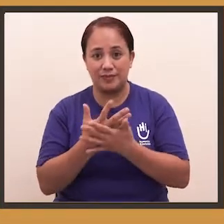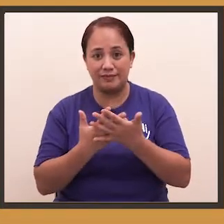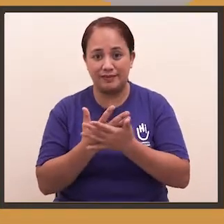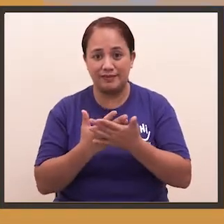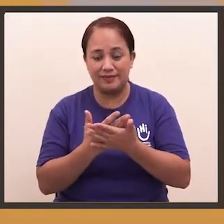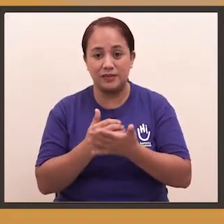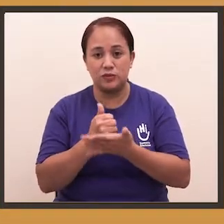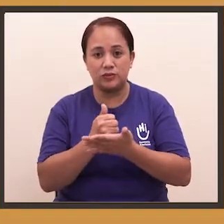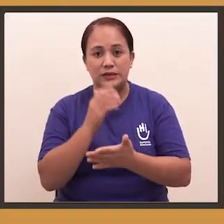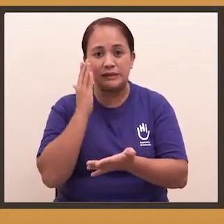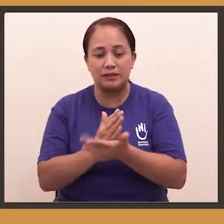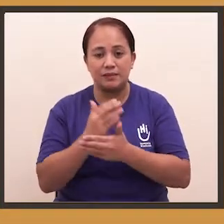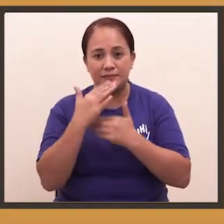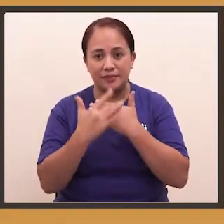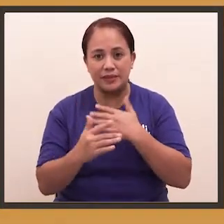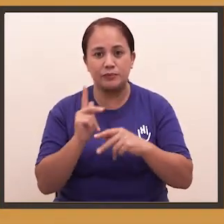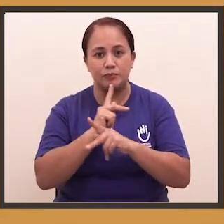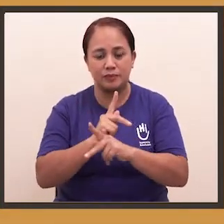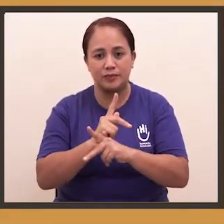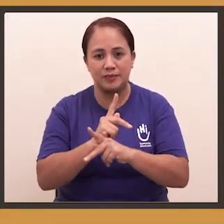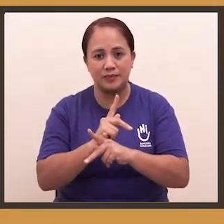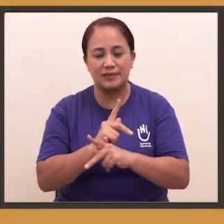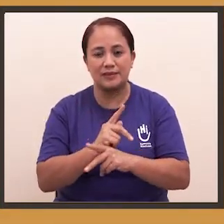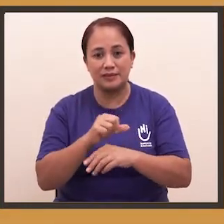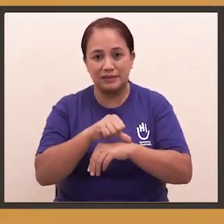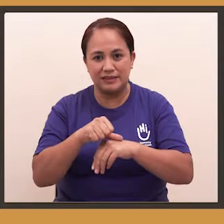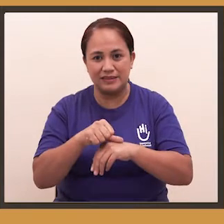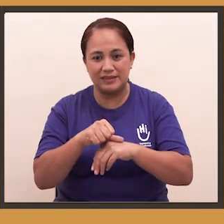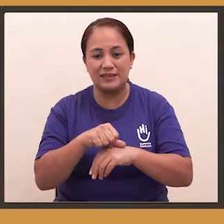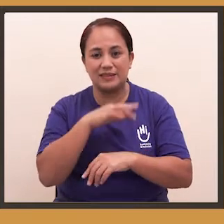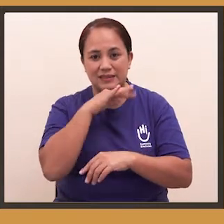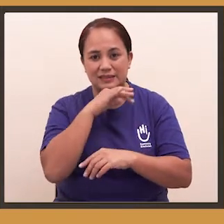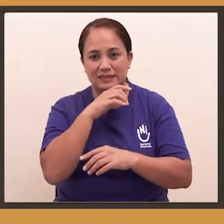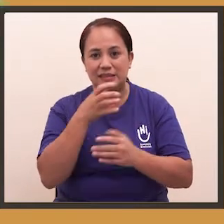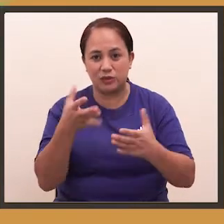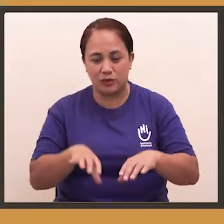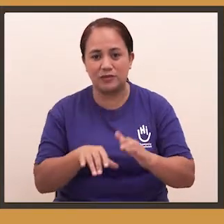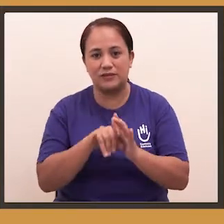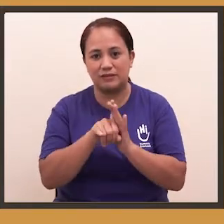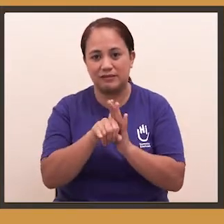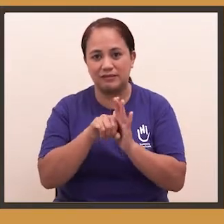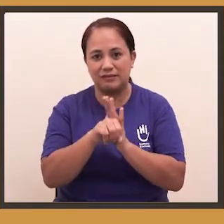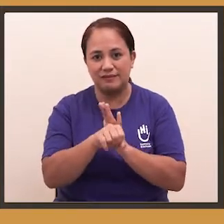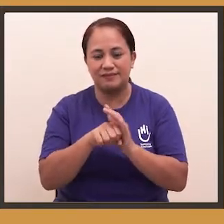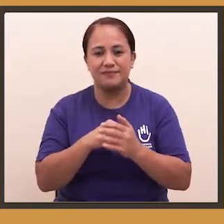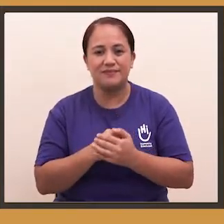stop the bleeding and protect the wounds from dirt that may cause infection.